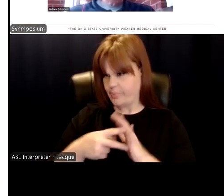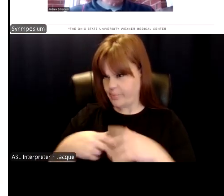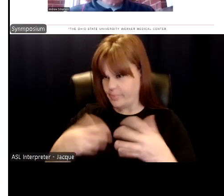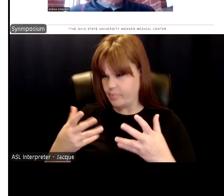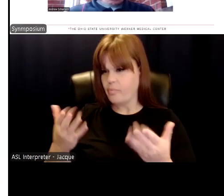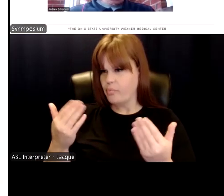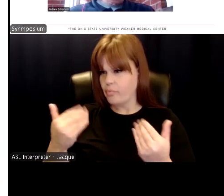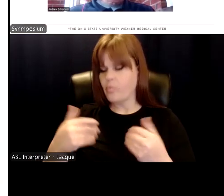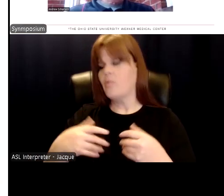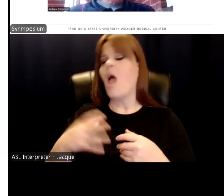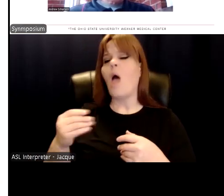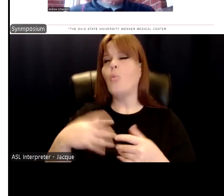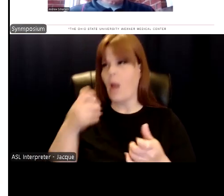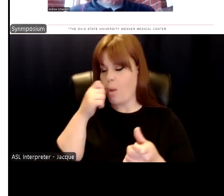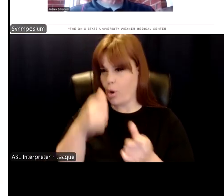is